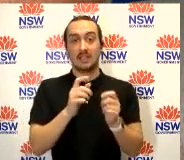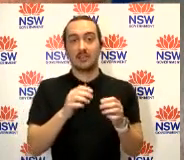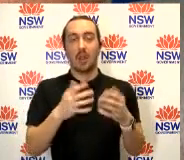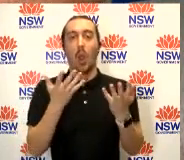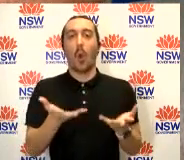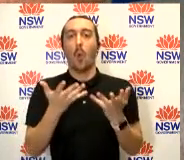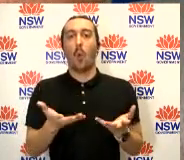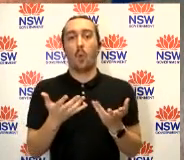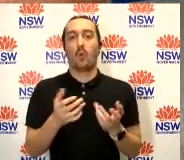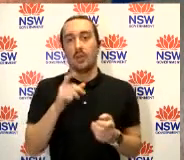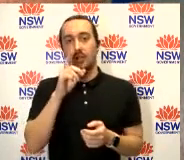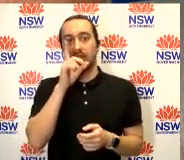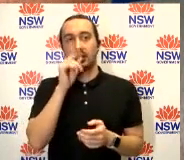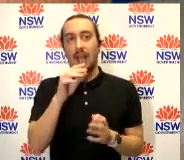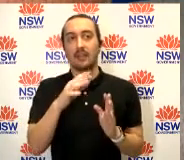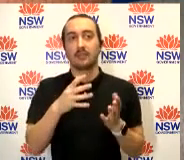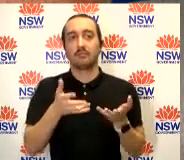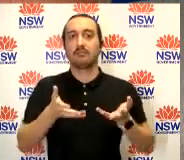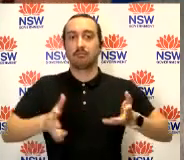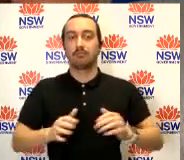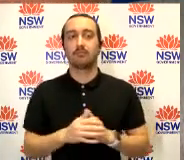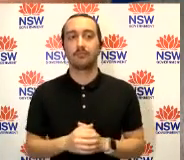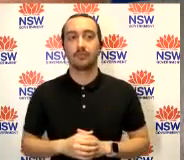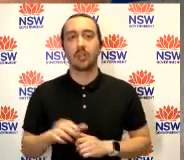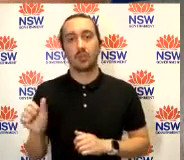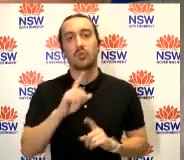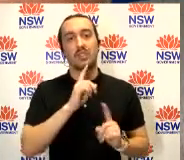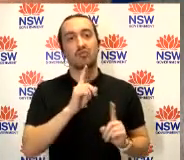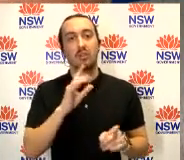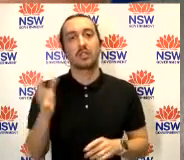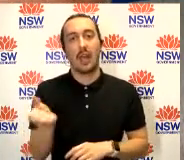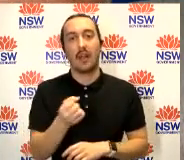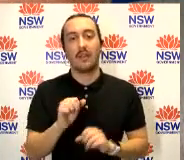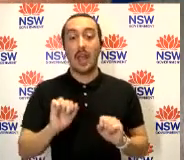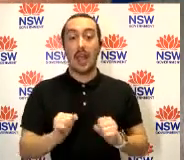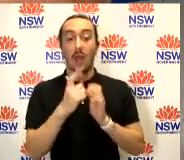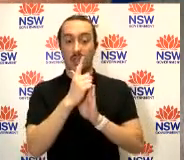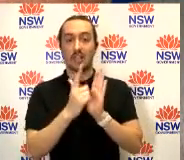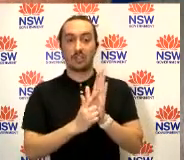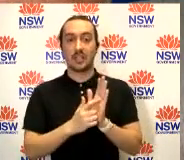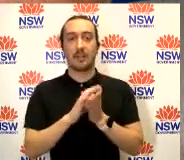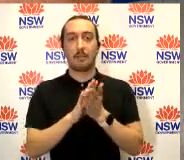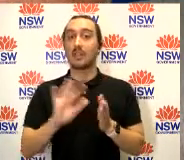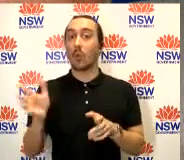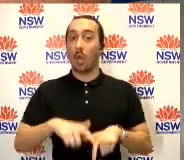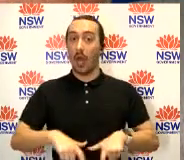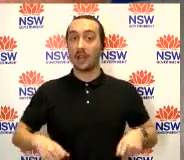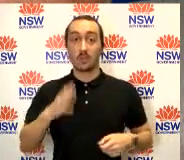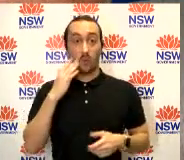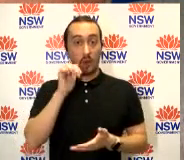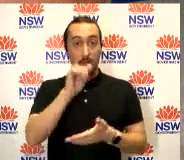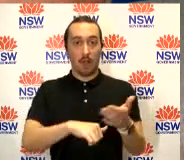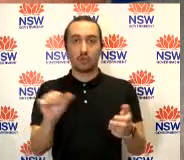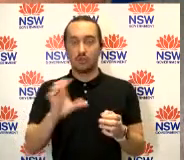standard. And it'll have to have instructions. Yeah, well, it will come with part of our legislation. It's required to have it. So if they haven't given it to